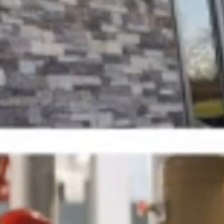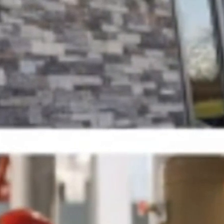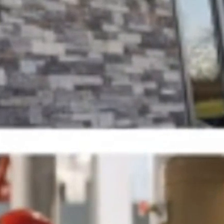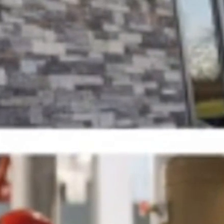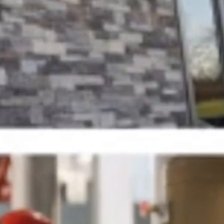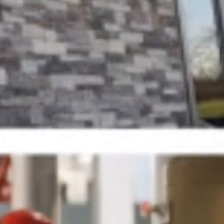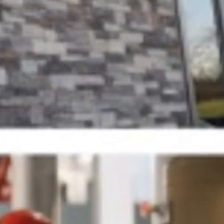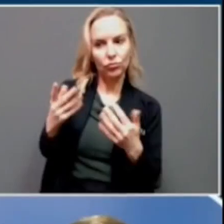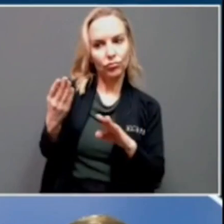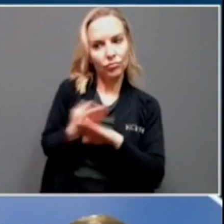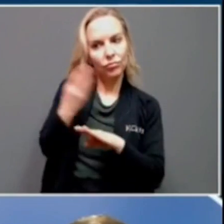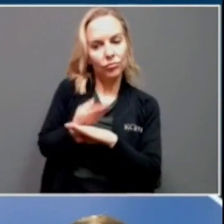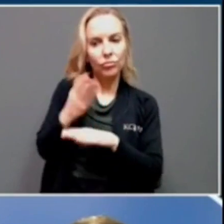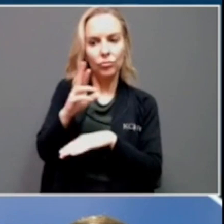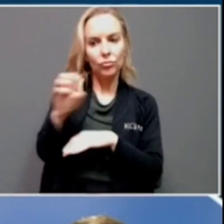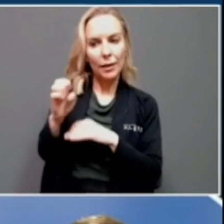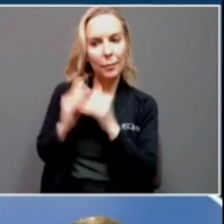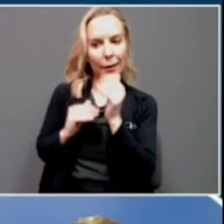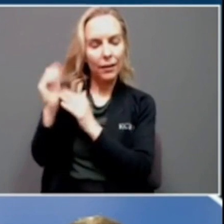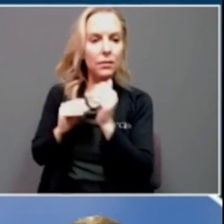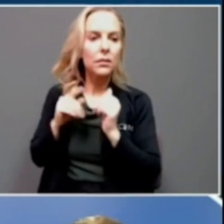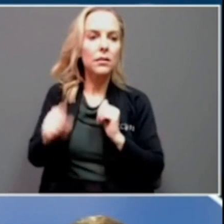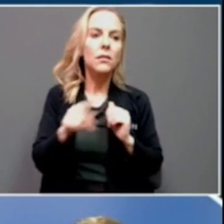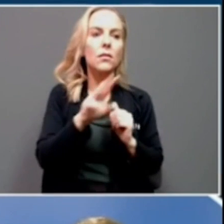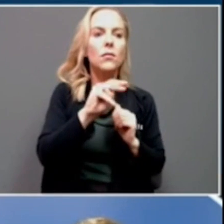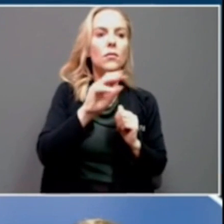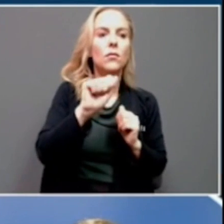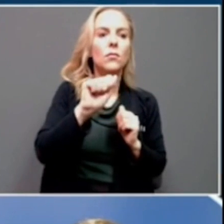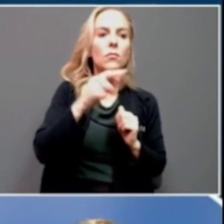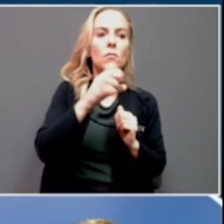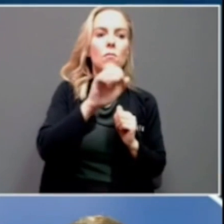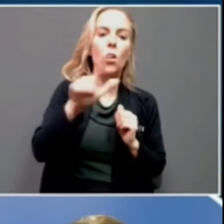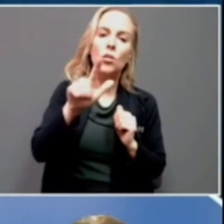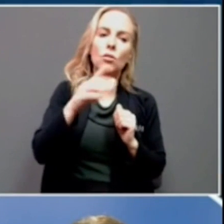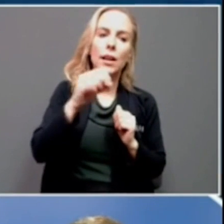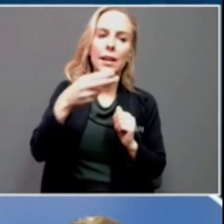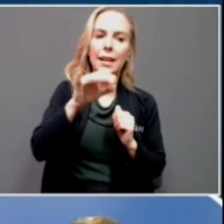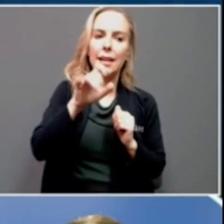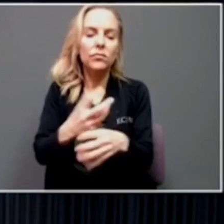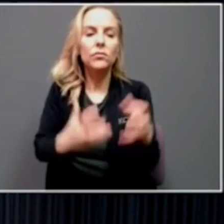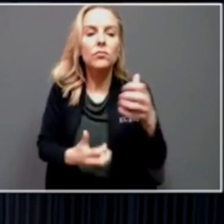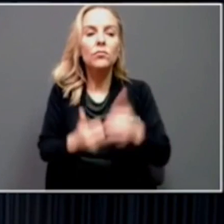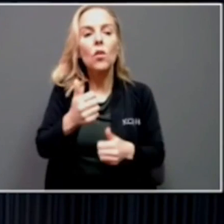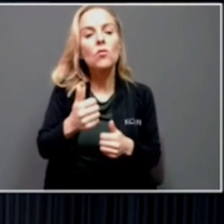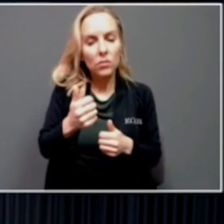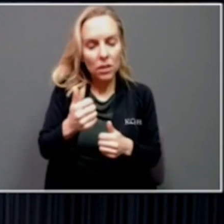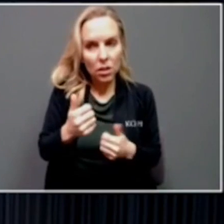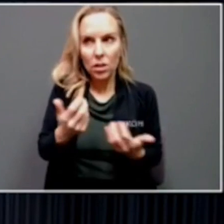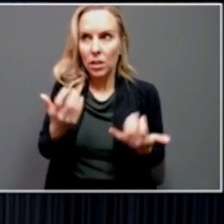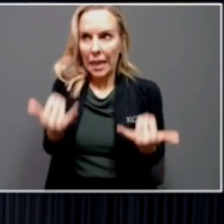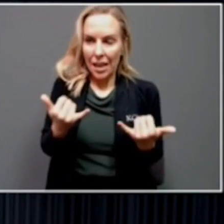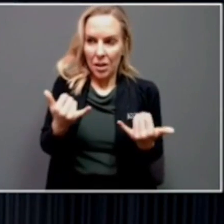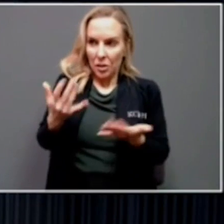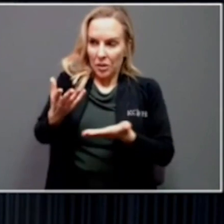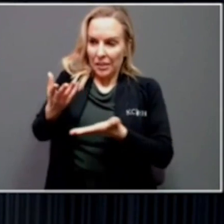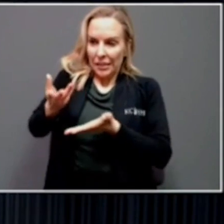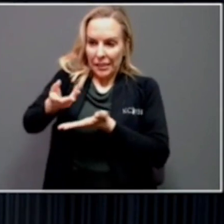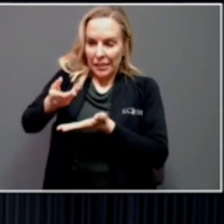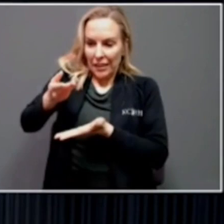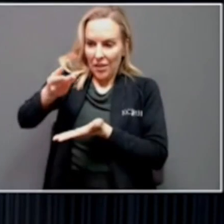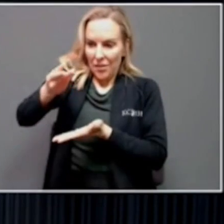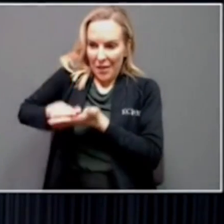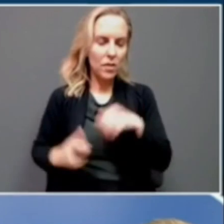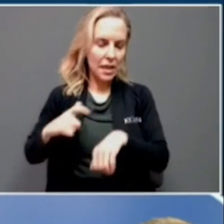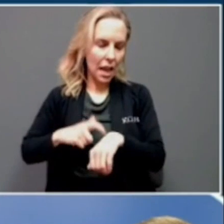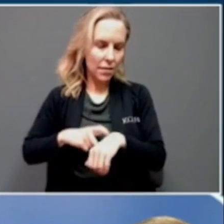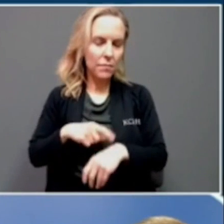Georgetown for Universal Piping Industries, which is adding 25 new high-wage jobs. The governor also announced that a third round of